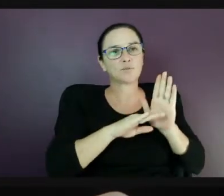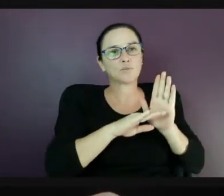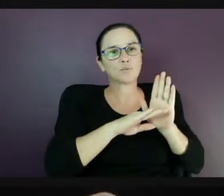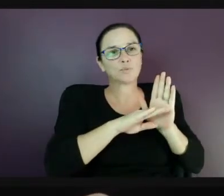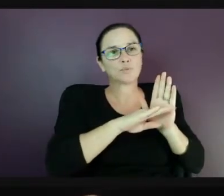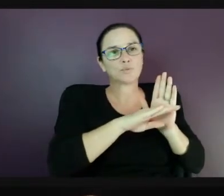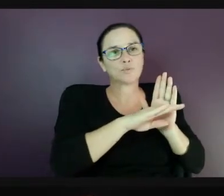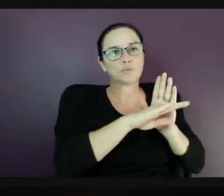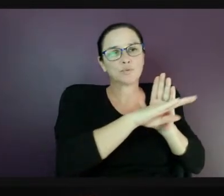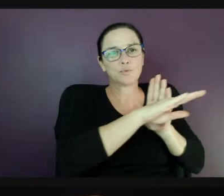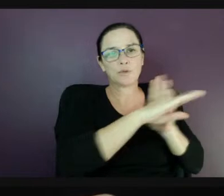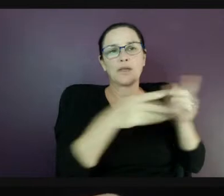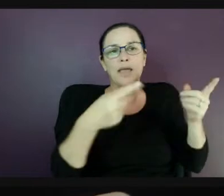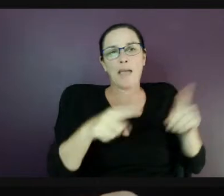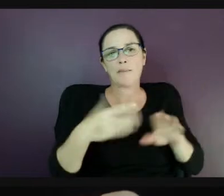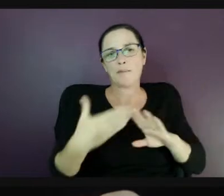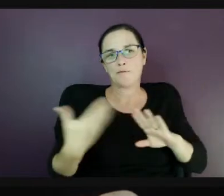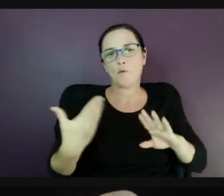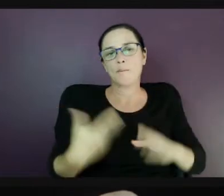right there.